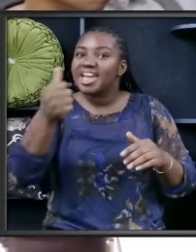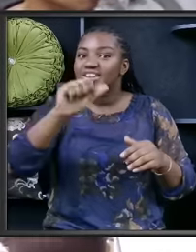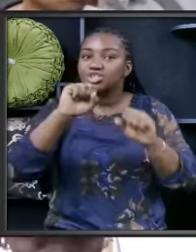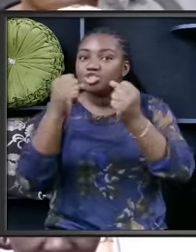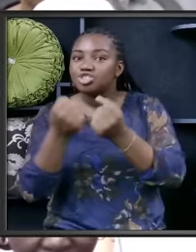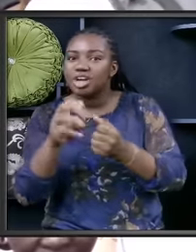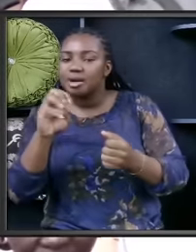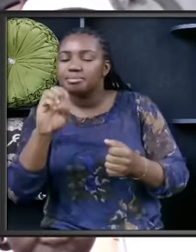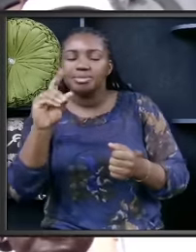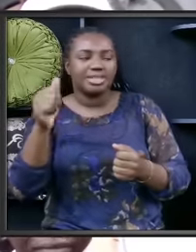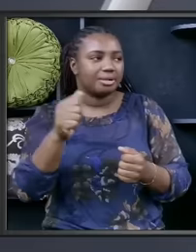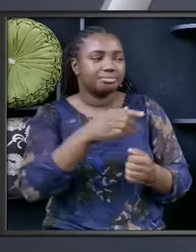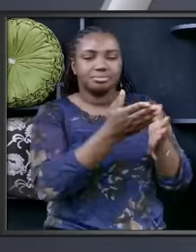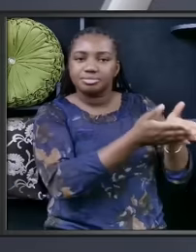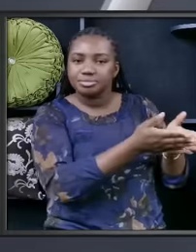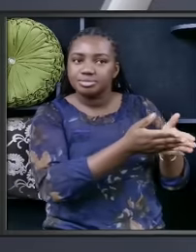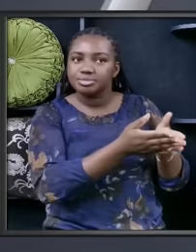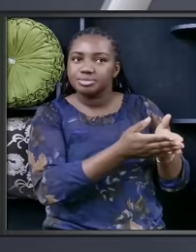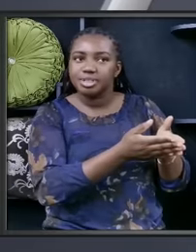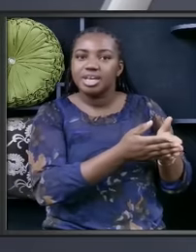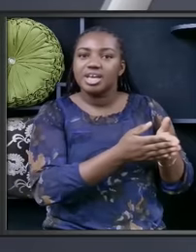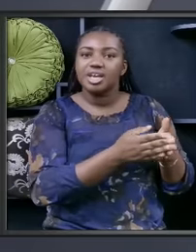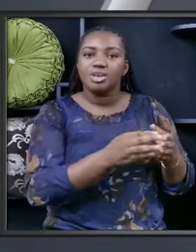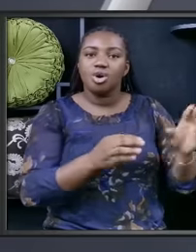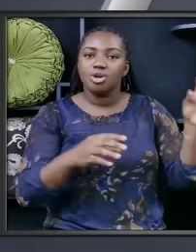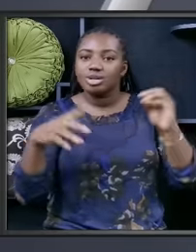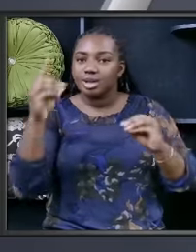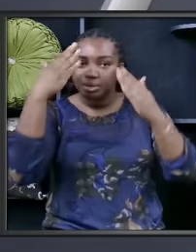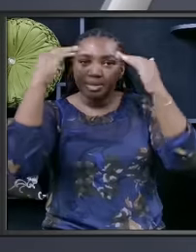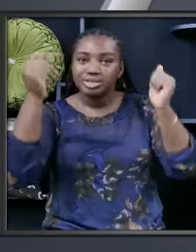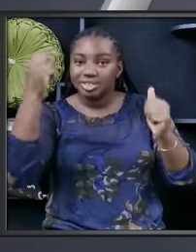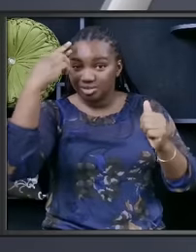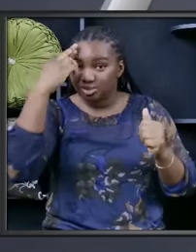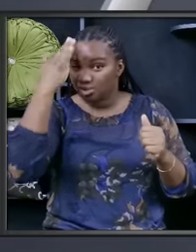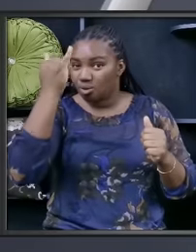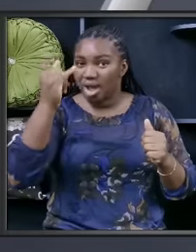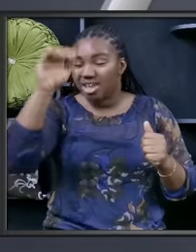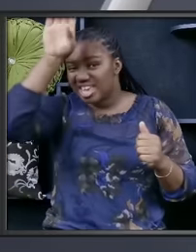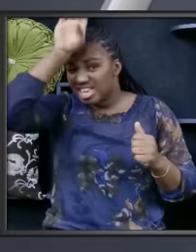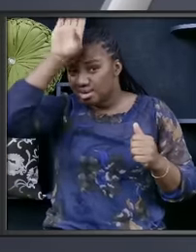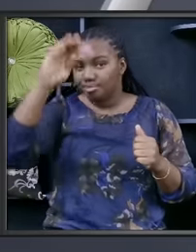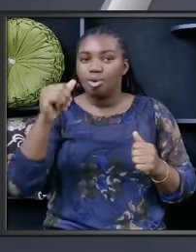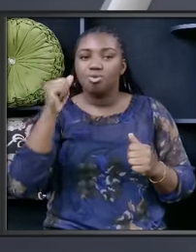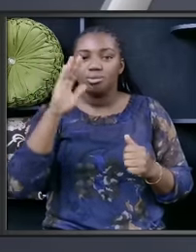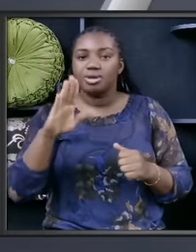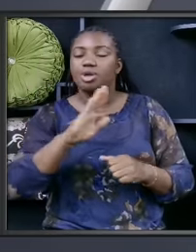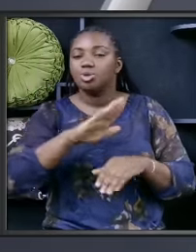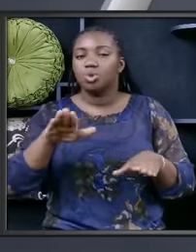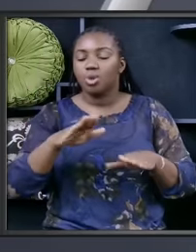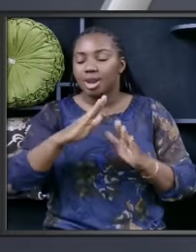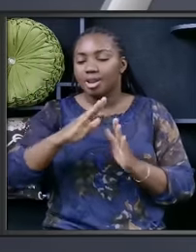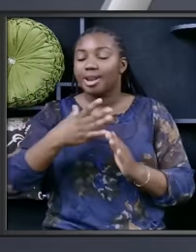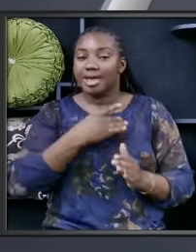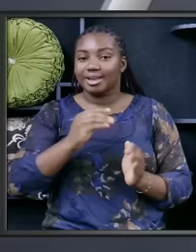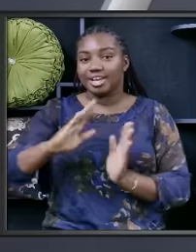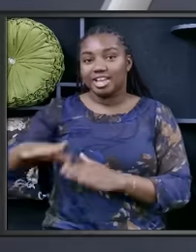wait. Victoria Obia is an ordinary president. The reason why our Igbo women don't like living abusive marriage is